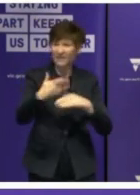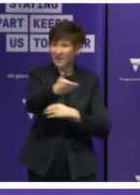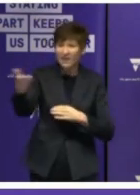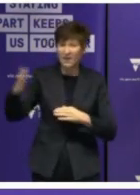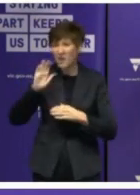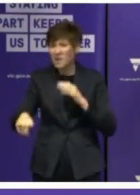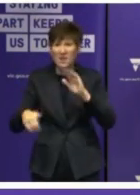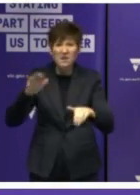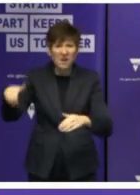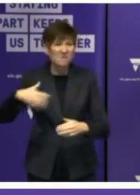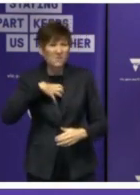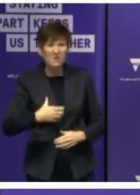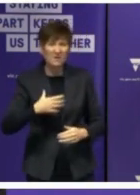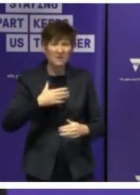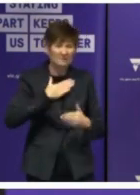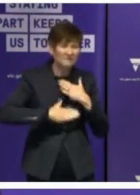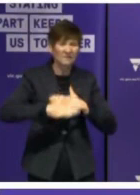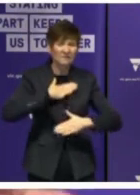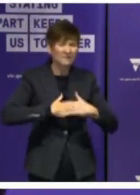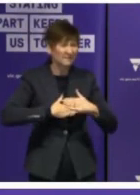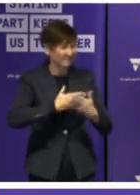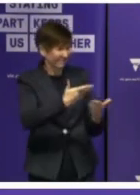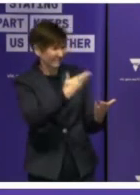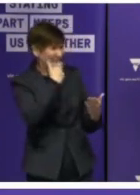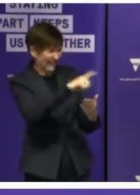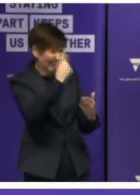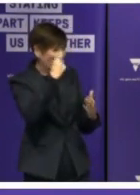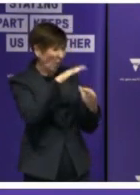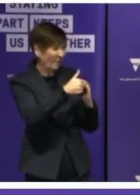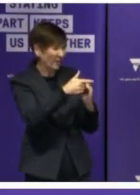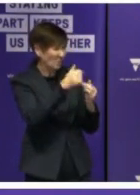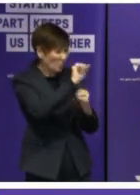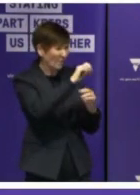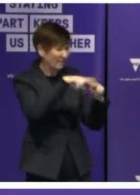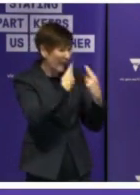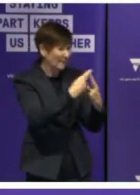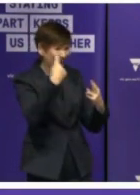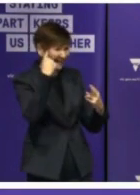every family, whether it's to avoid a fine, or whether it's to get to the other side of this quicker,